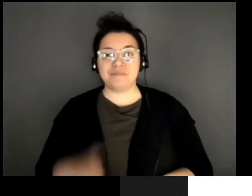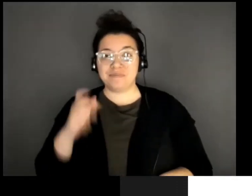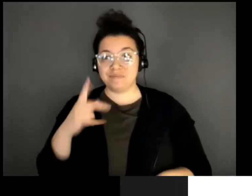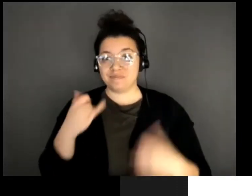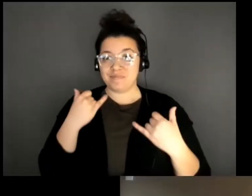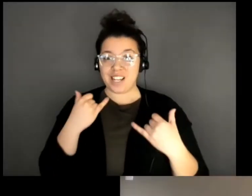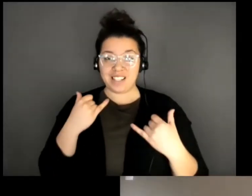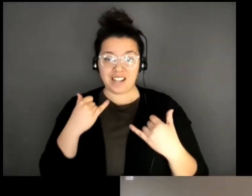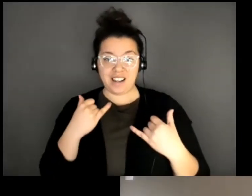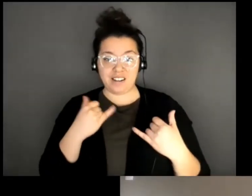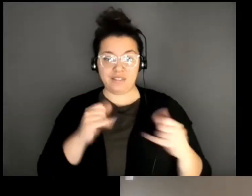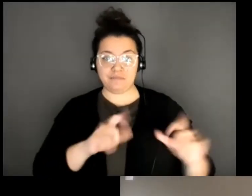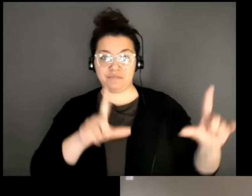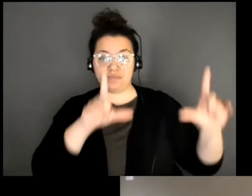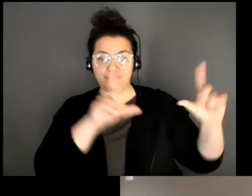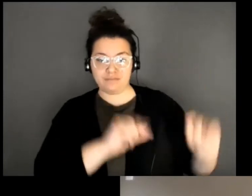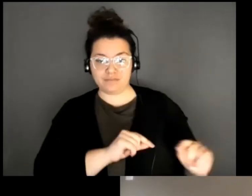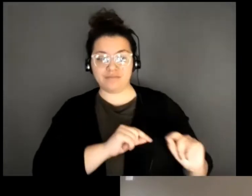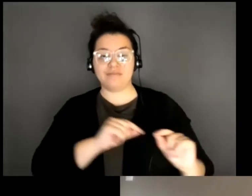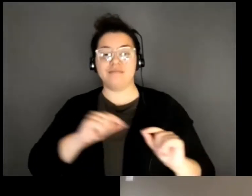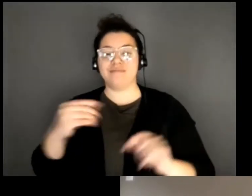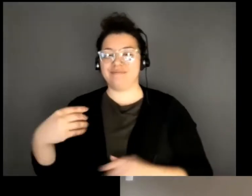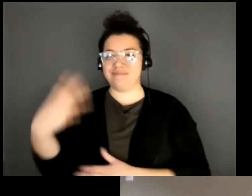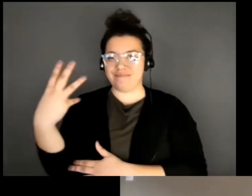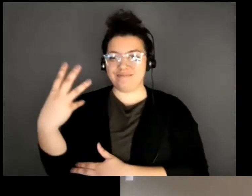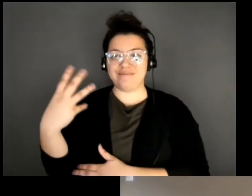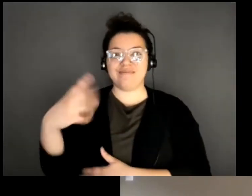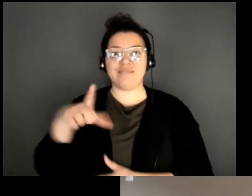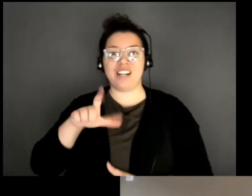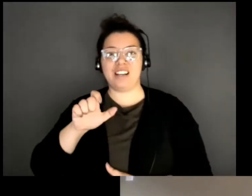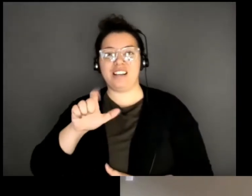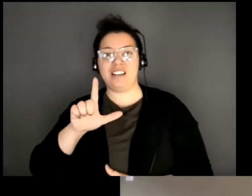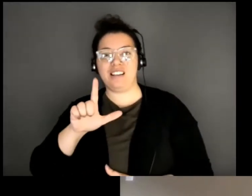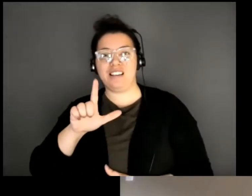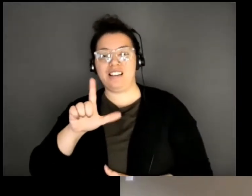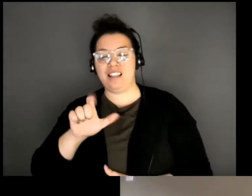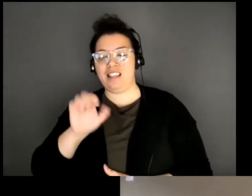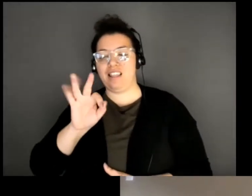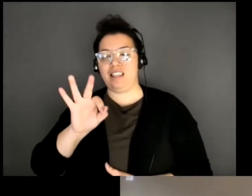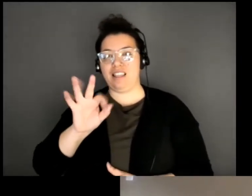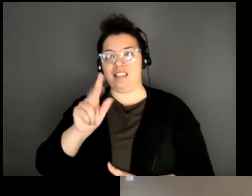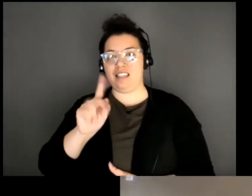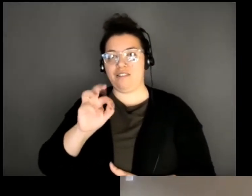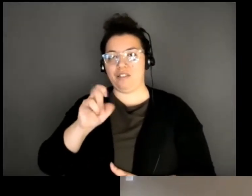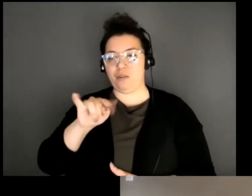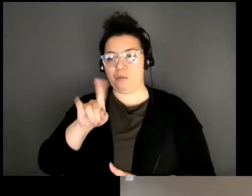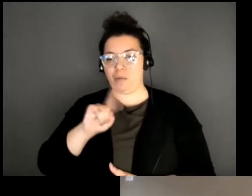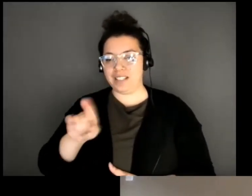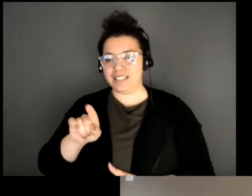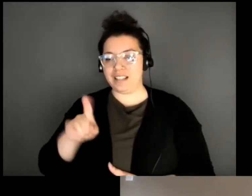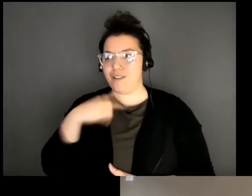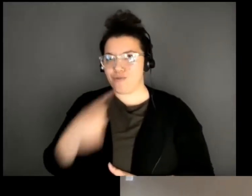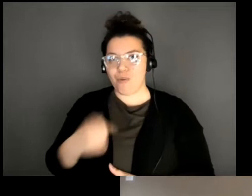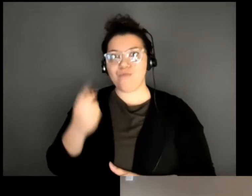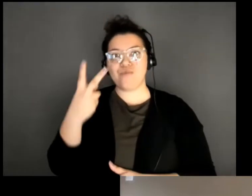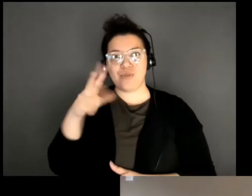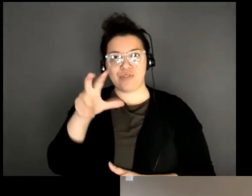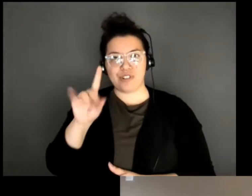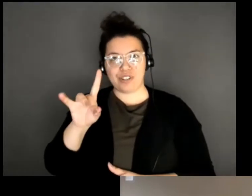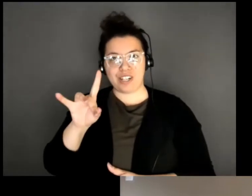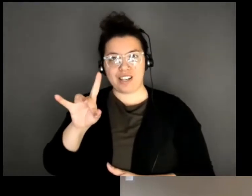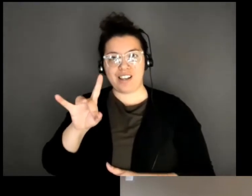back into, look at that, I said it'd be 12:38, and here we are, 12:38 on the nose.